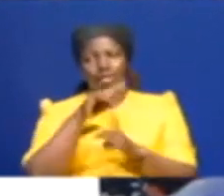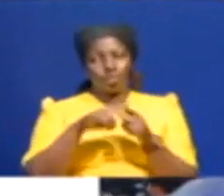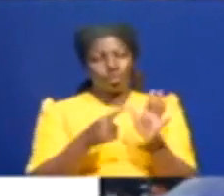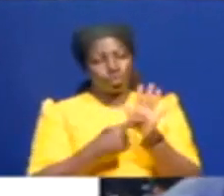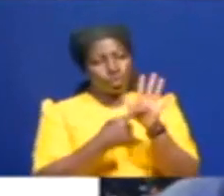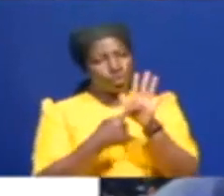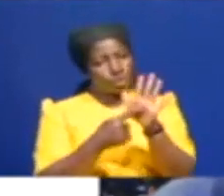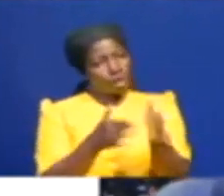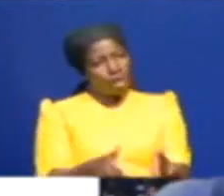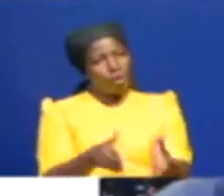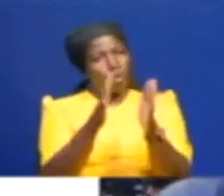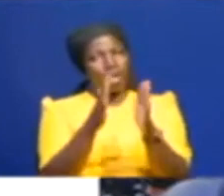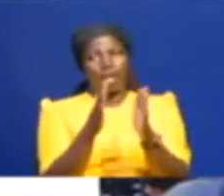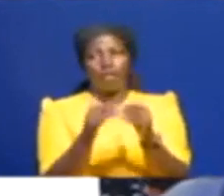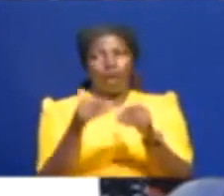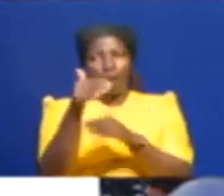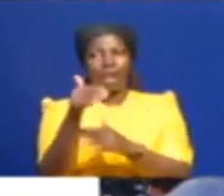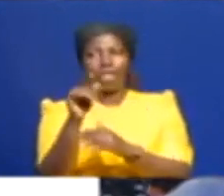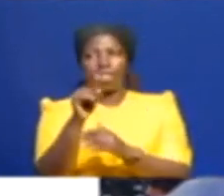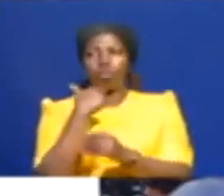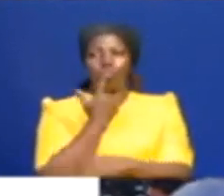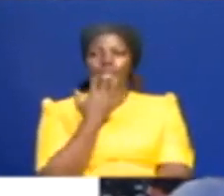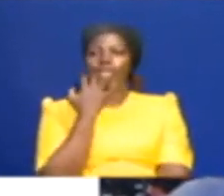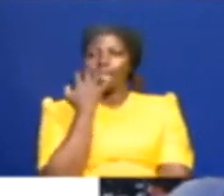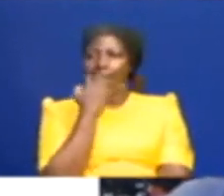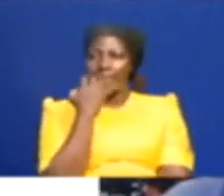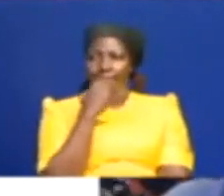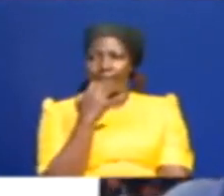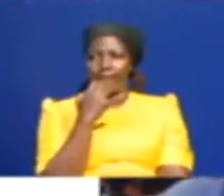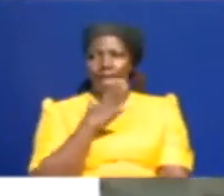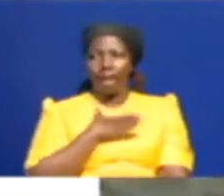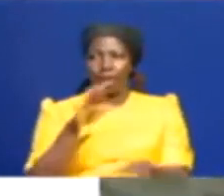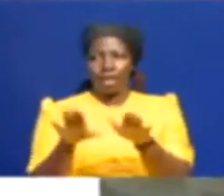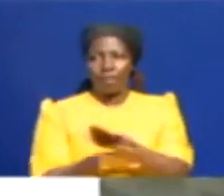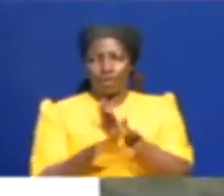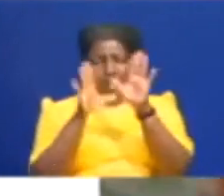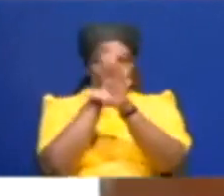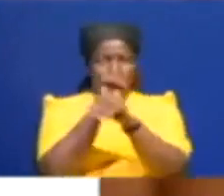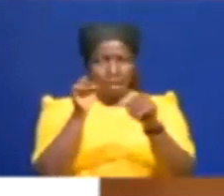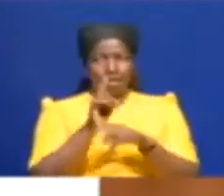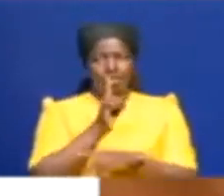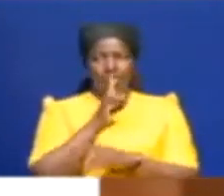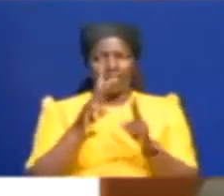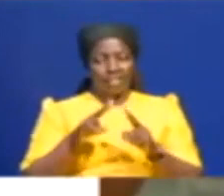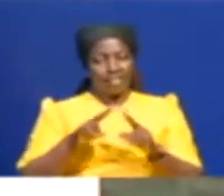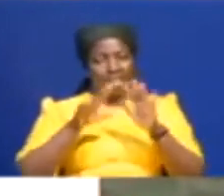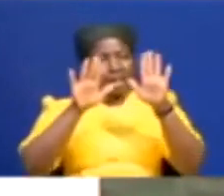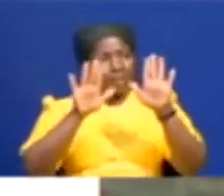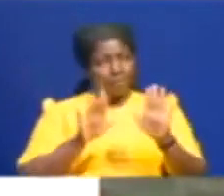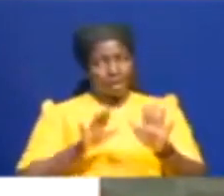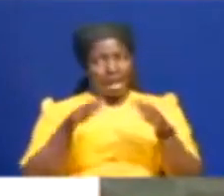kutuonyesha barabara yaende tutaenda ni Rigathi Gachagua, our deputy president. Kwa hivyo ni muhimu sana